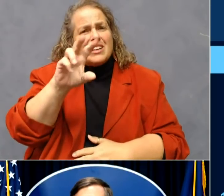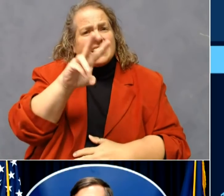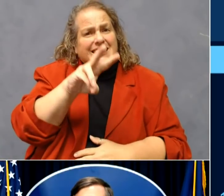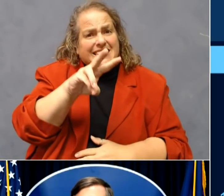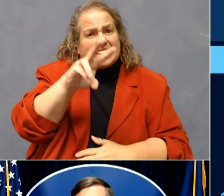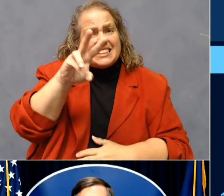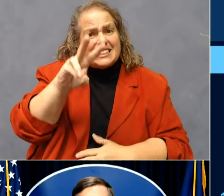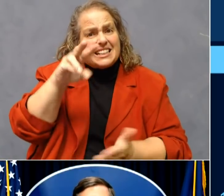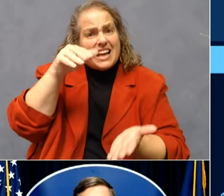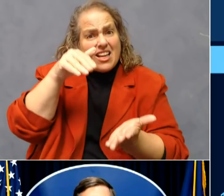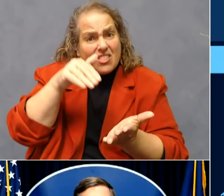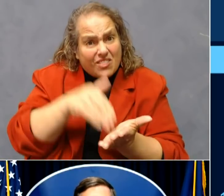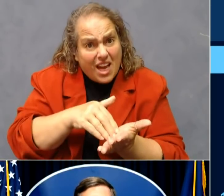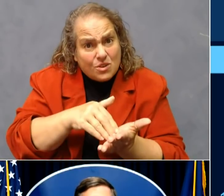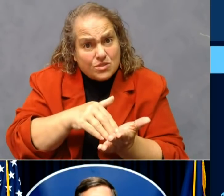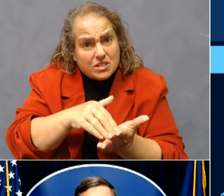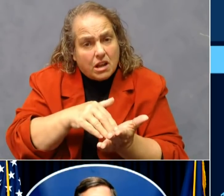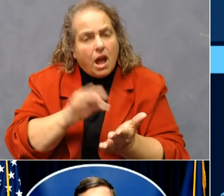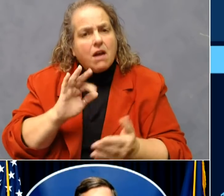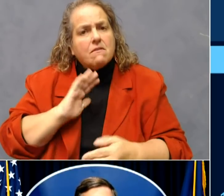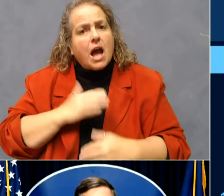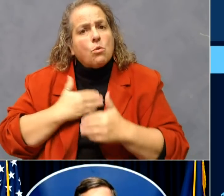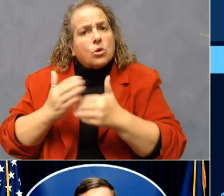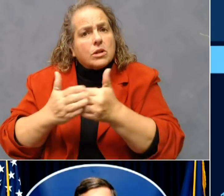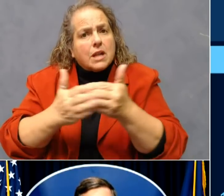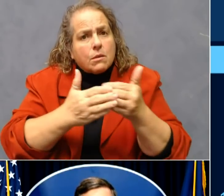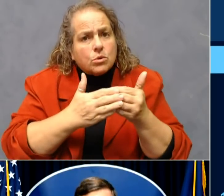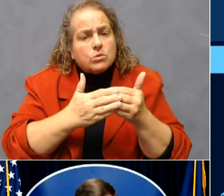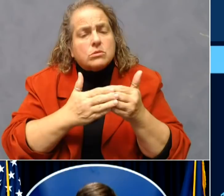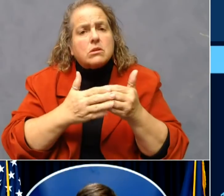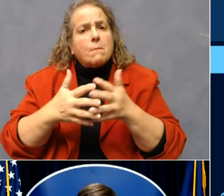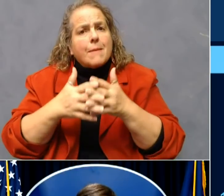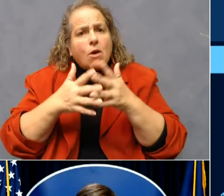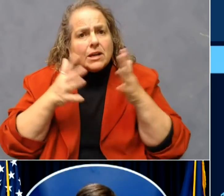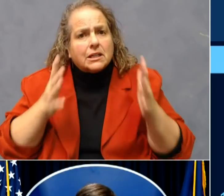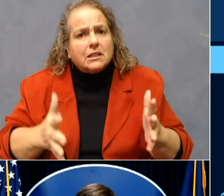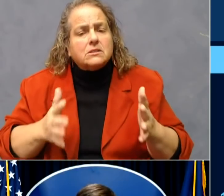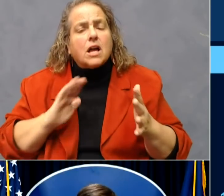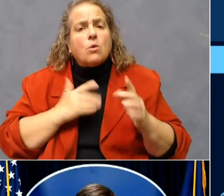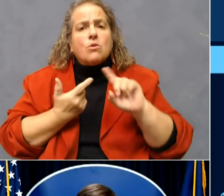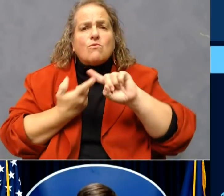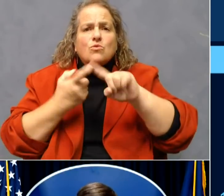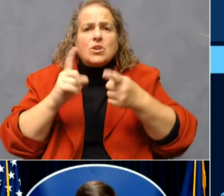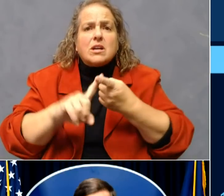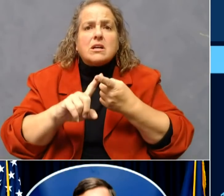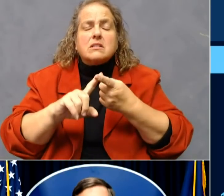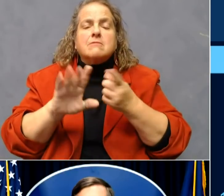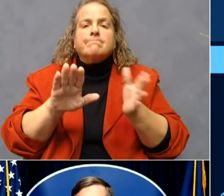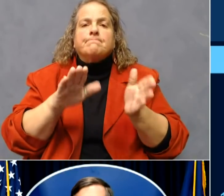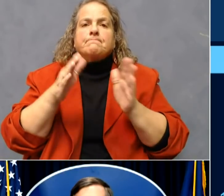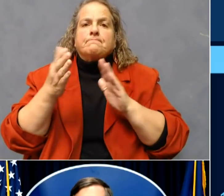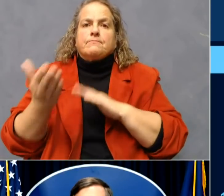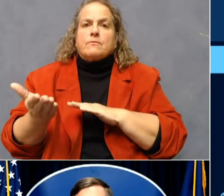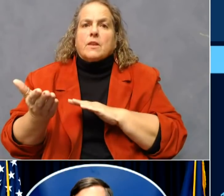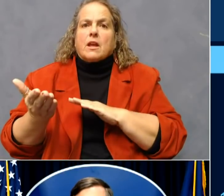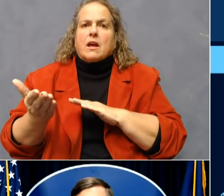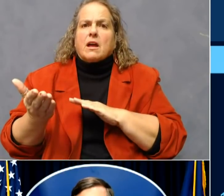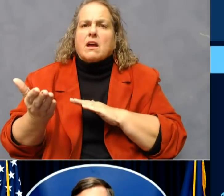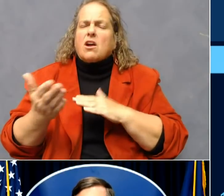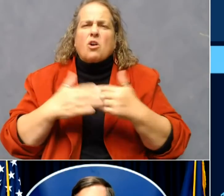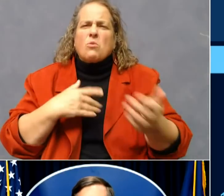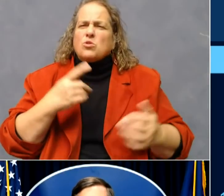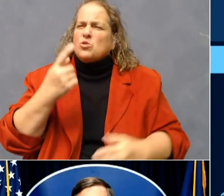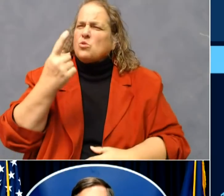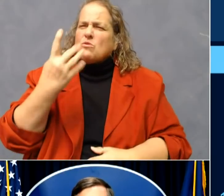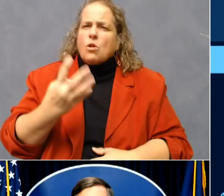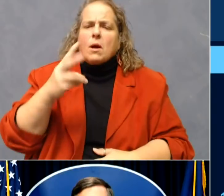266,000 of our neighbors and friends. There are more than 250,000 families that